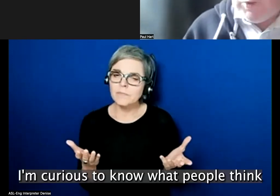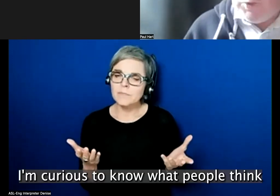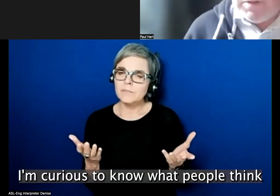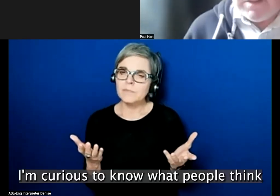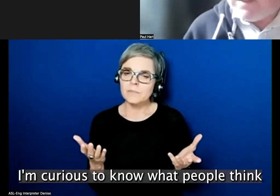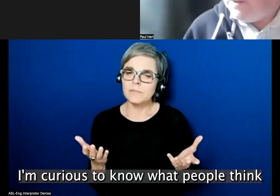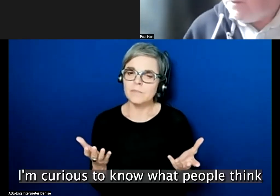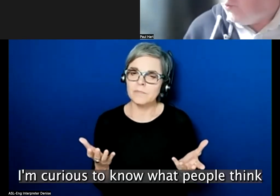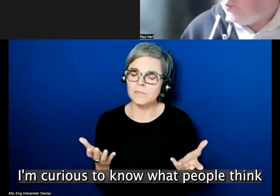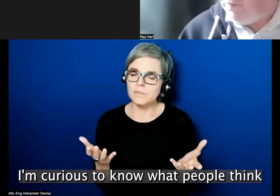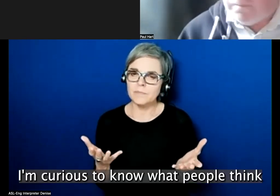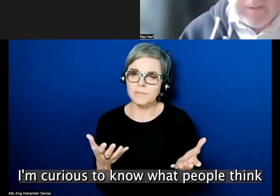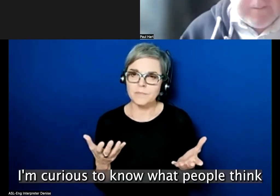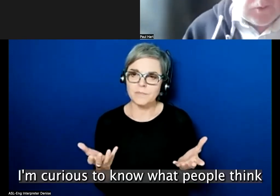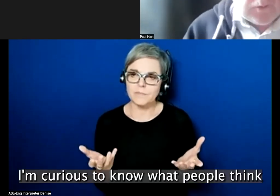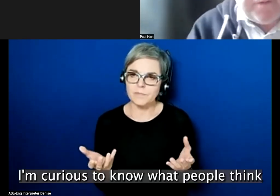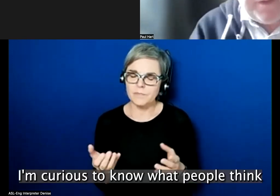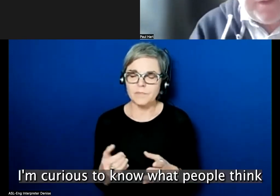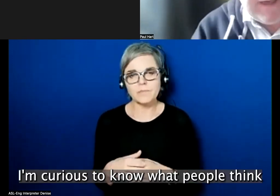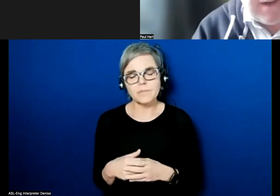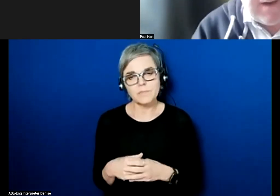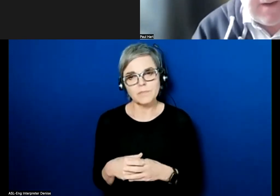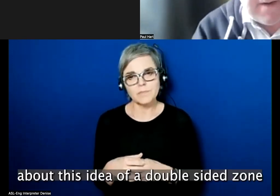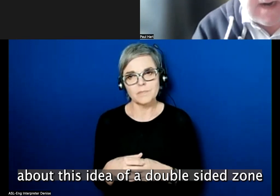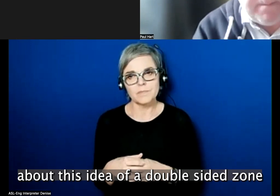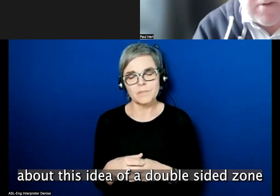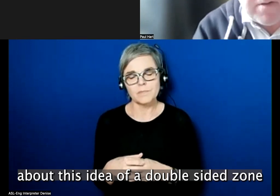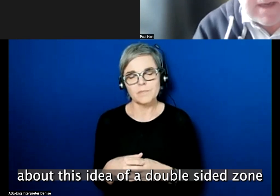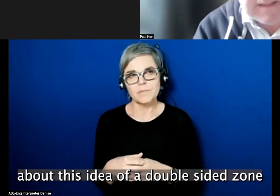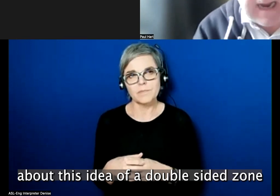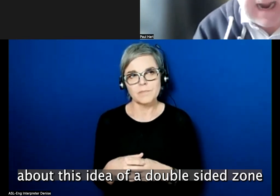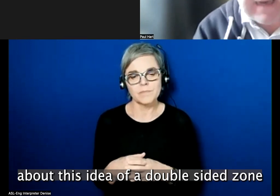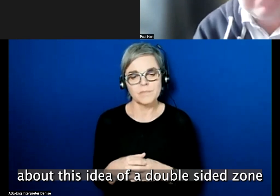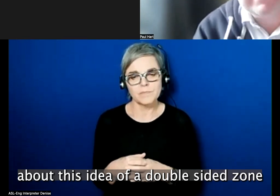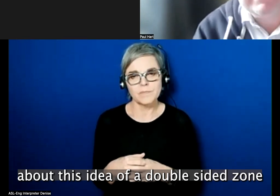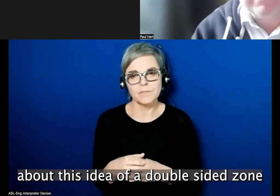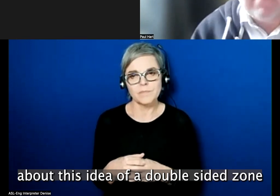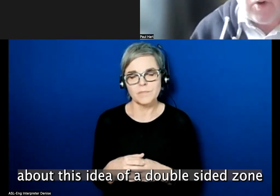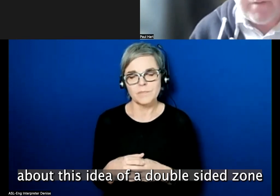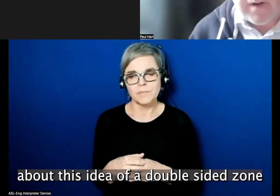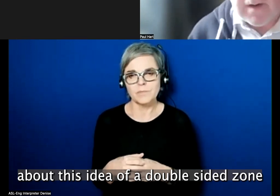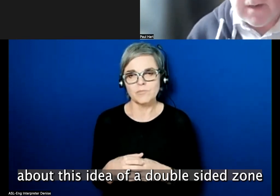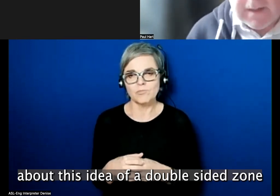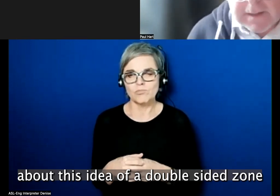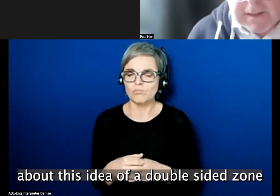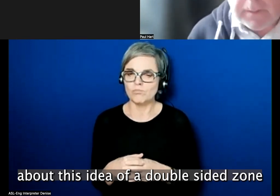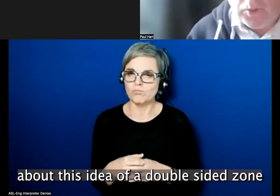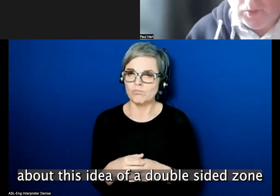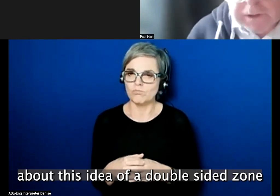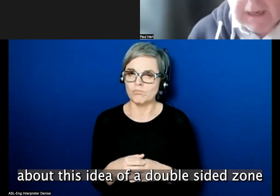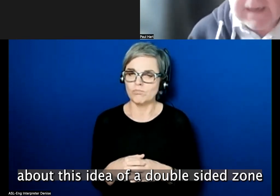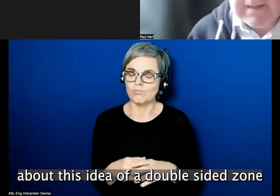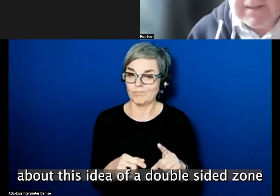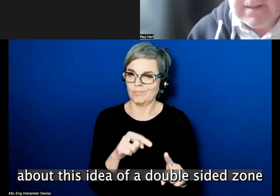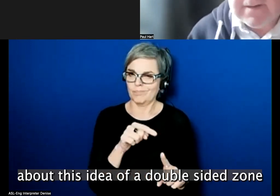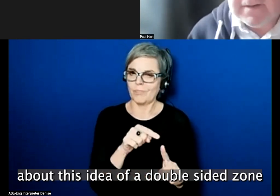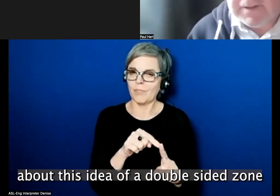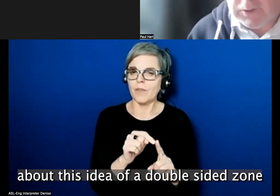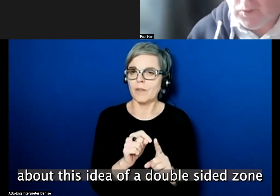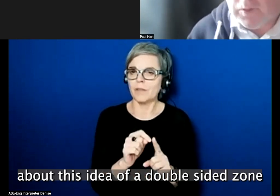I'm curious to know what people think about this idea of a